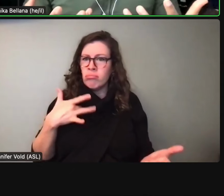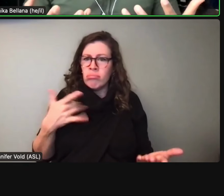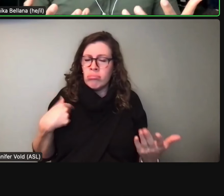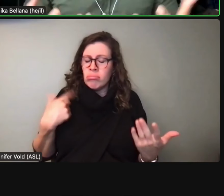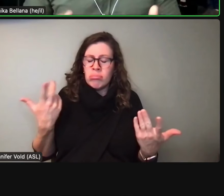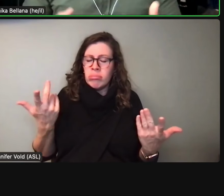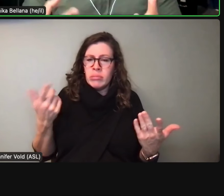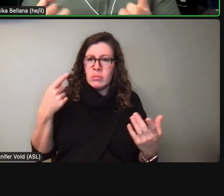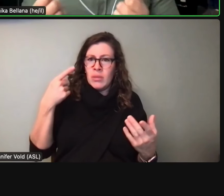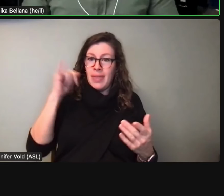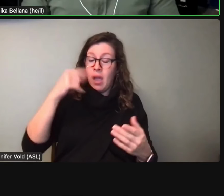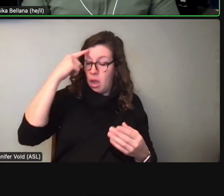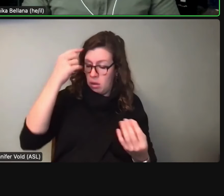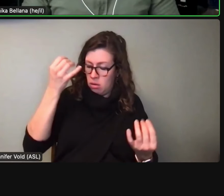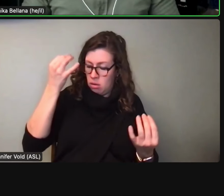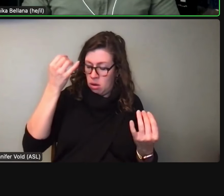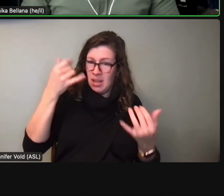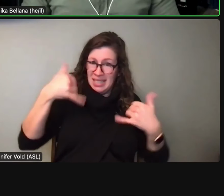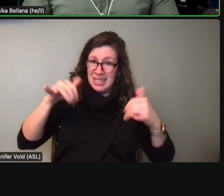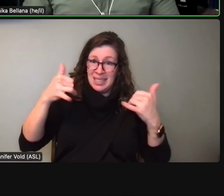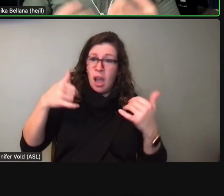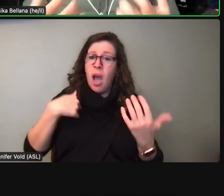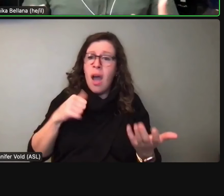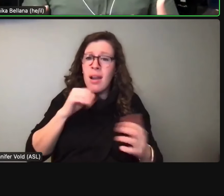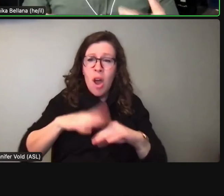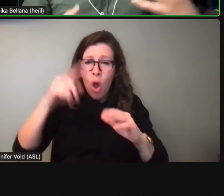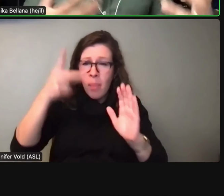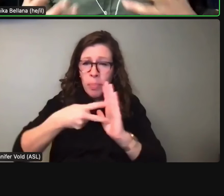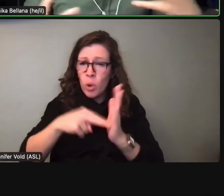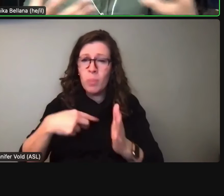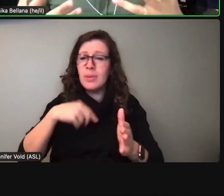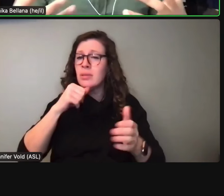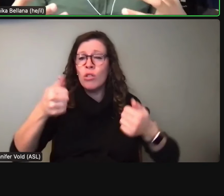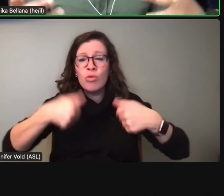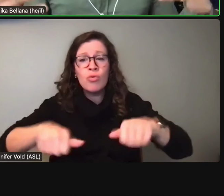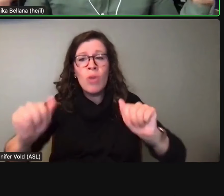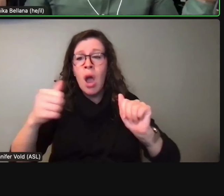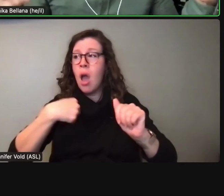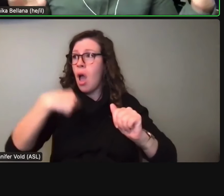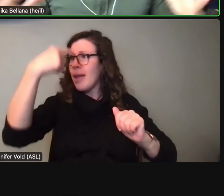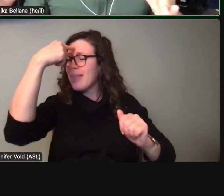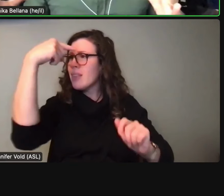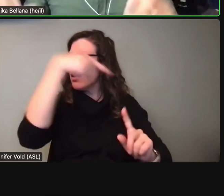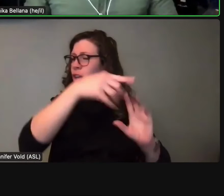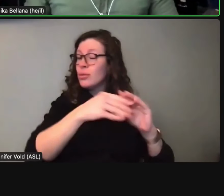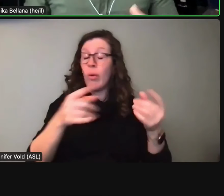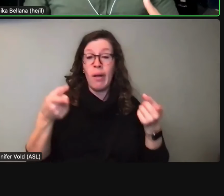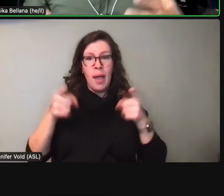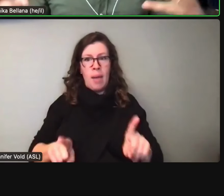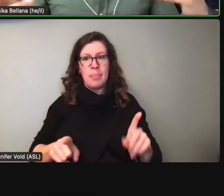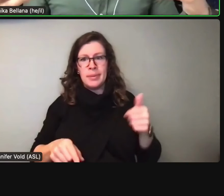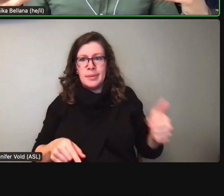lingering experience as unintentional. They didn't intend for the story to persist in their mind. It kind of happened